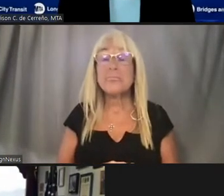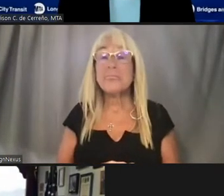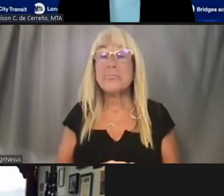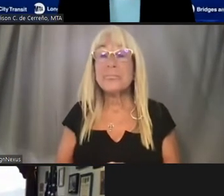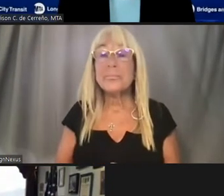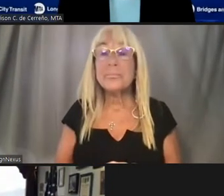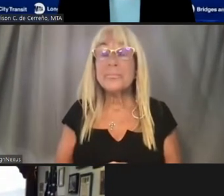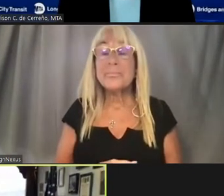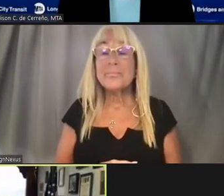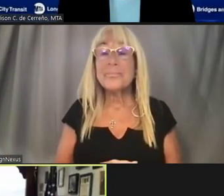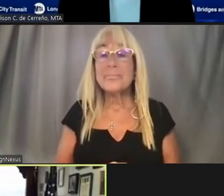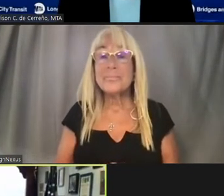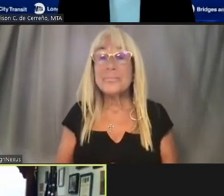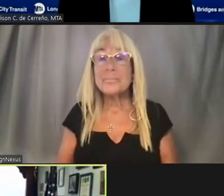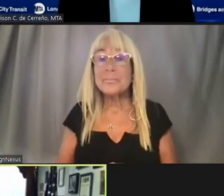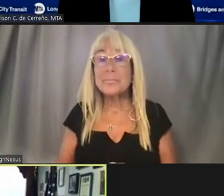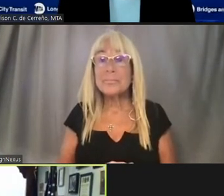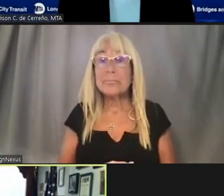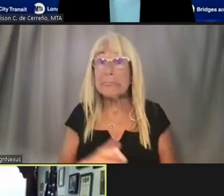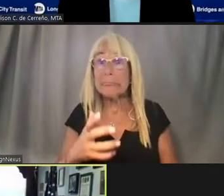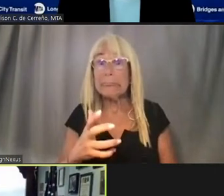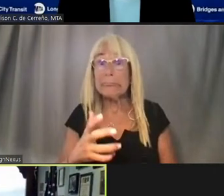hey stop